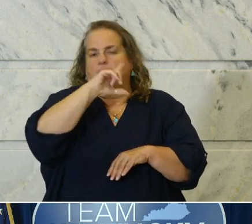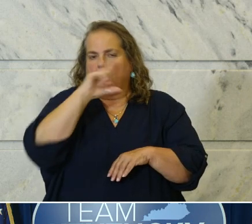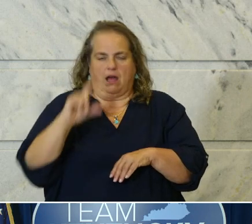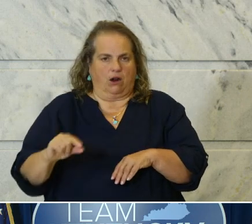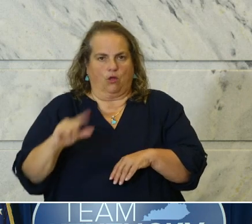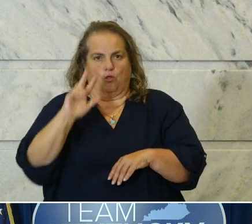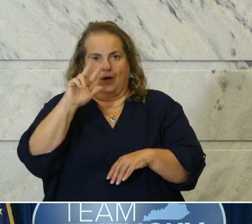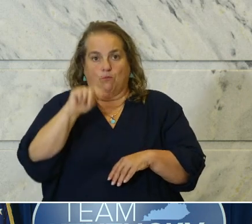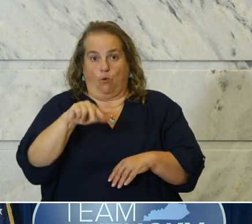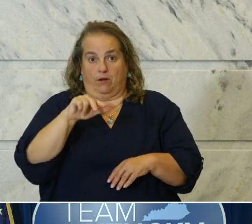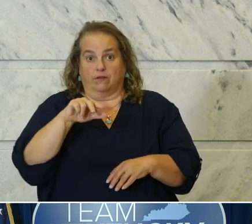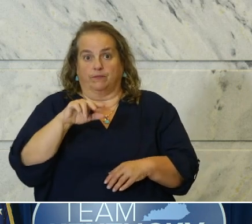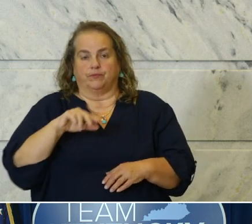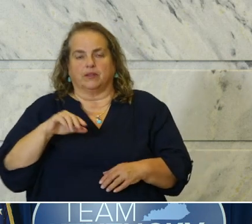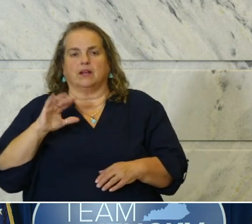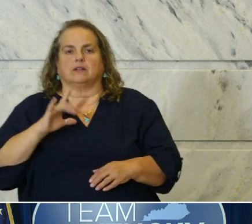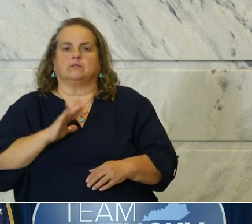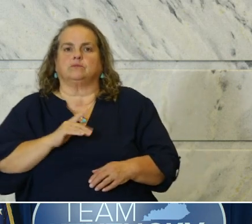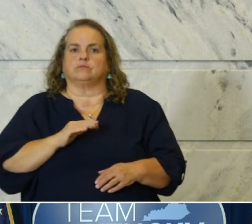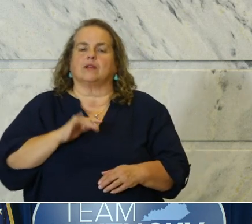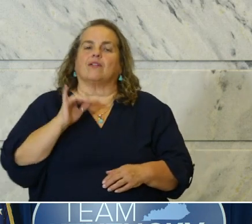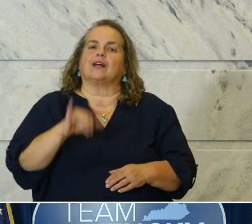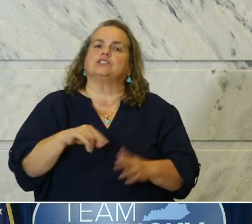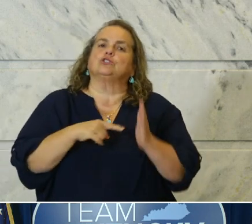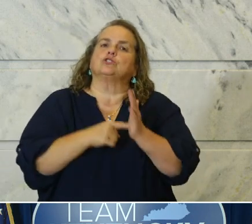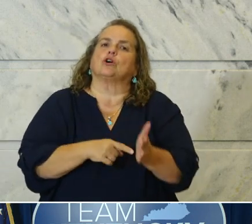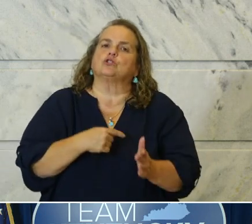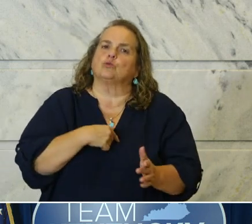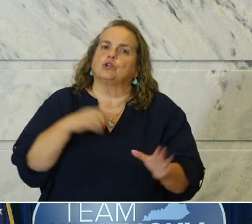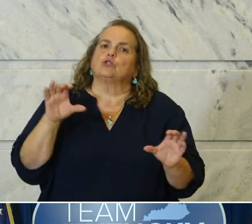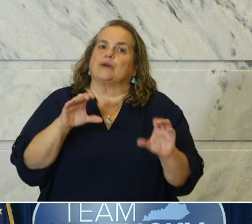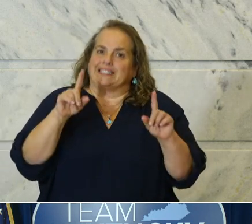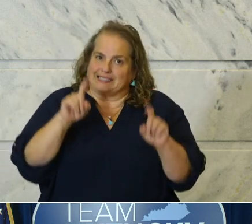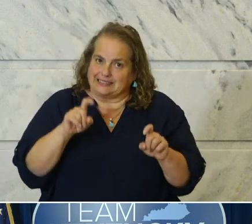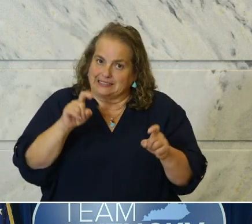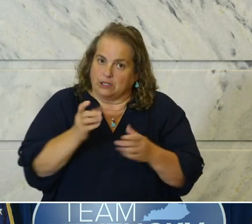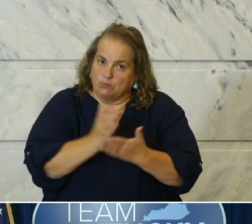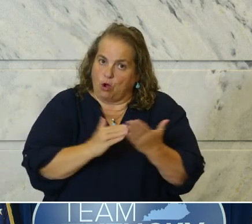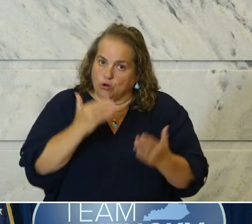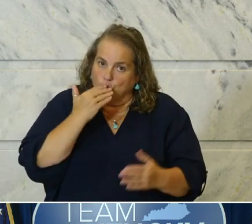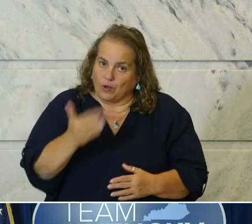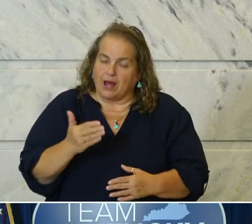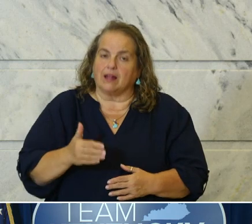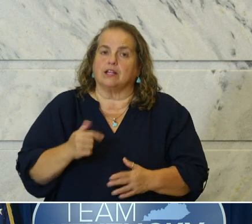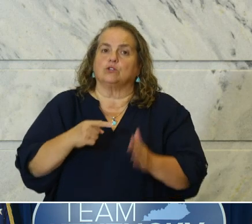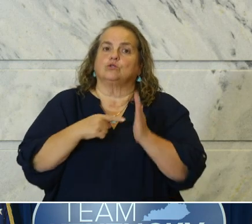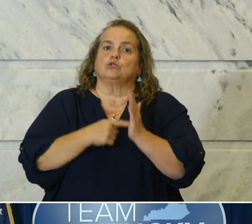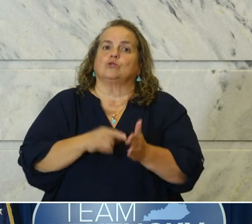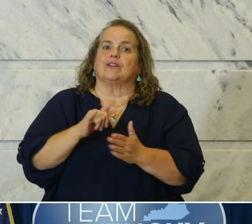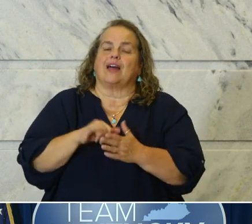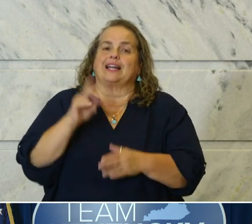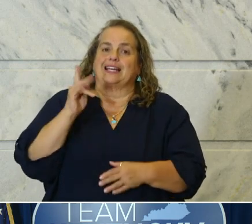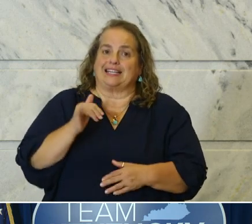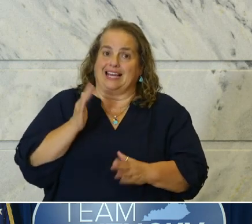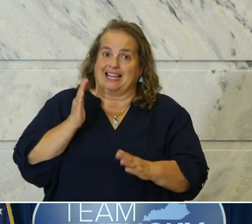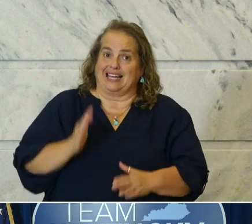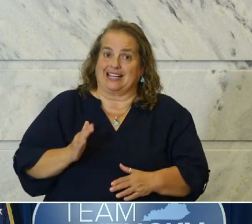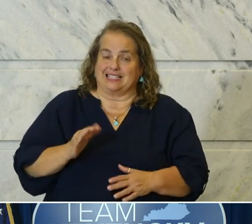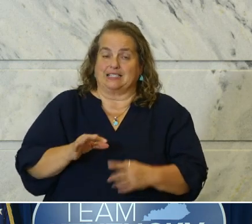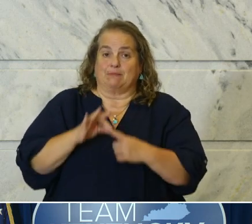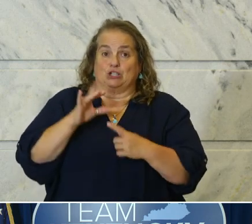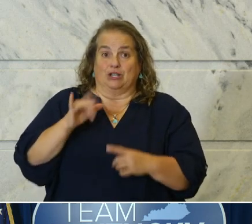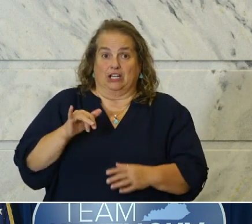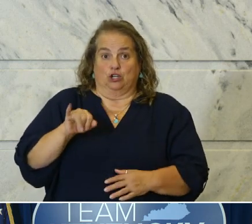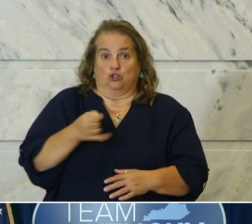seeing here is this shows that we're doing the testing part well. I think it shows that Kentuckians, especially July